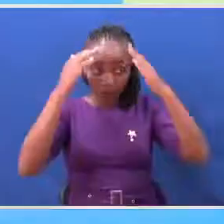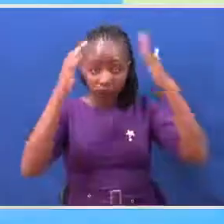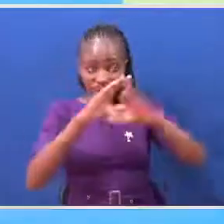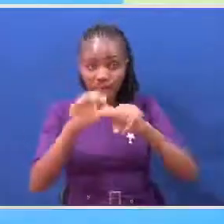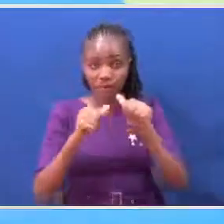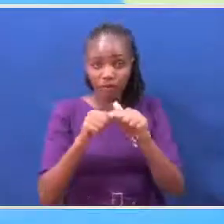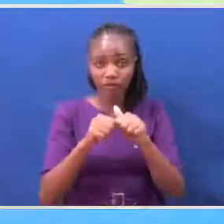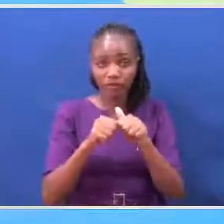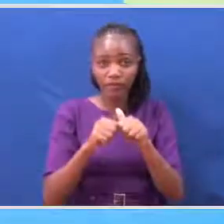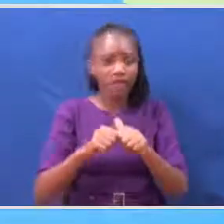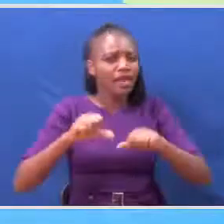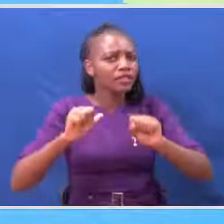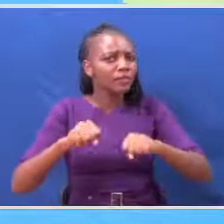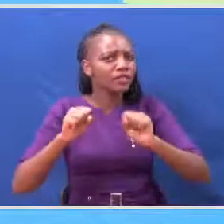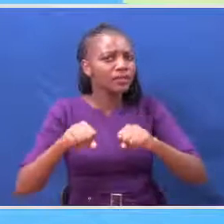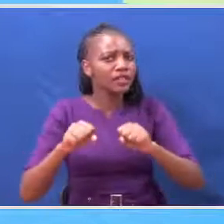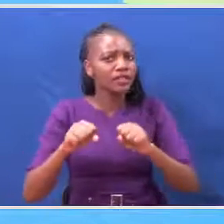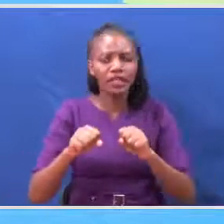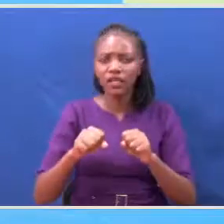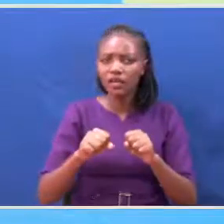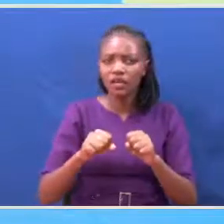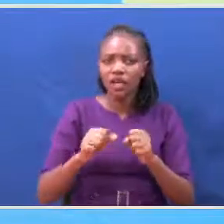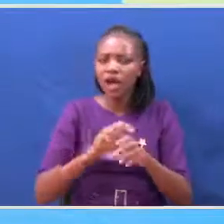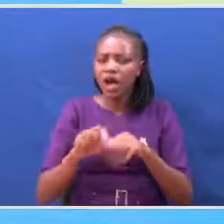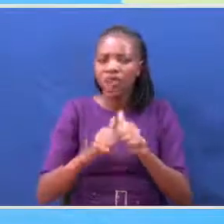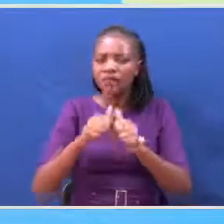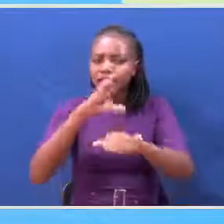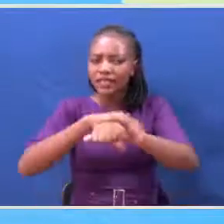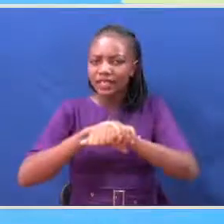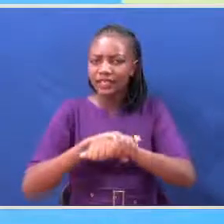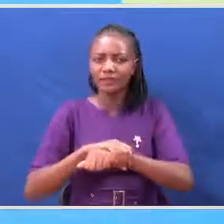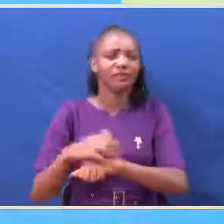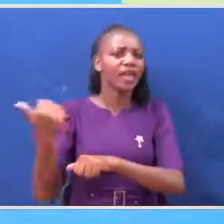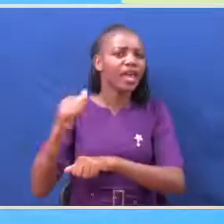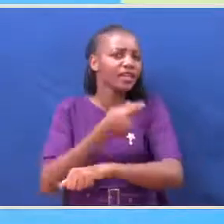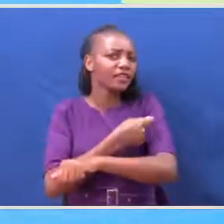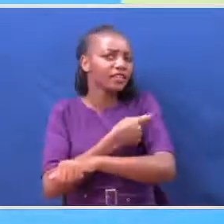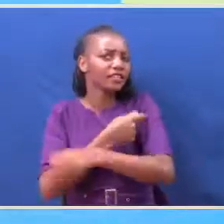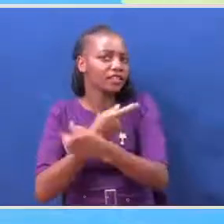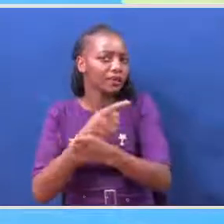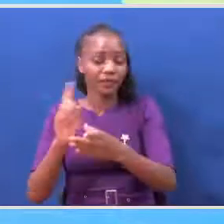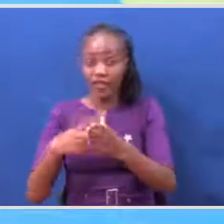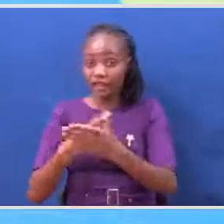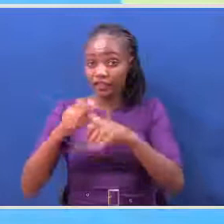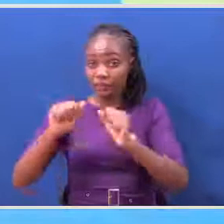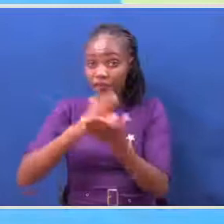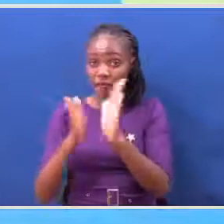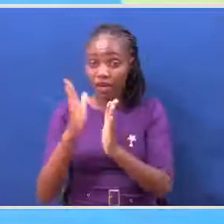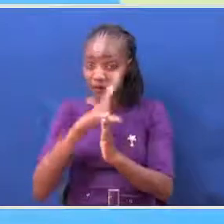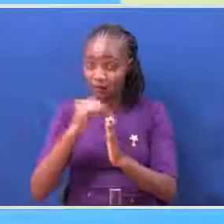the possibility of being able to get any of these vaccines once they become available and